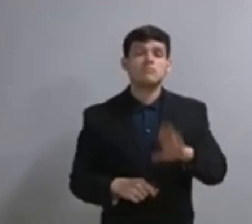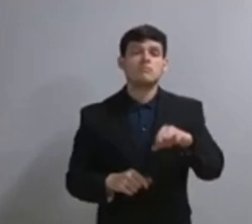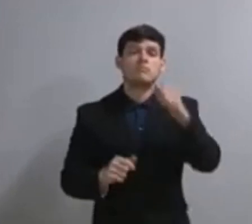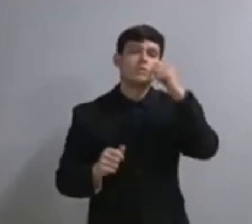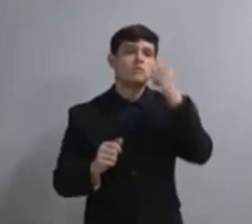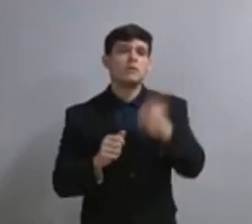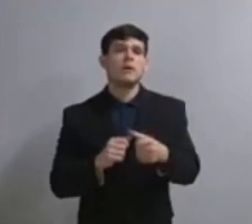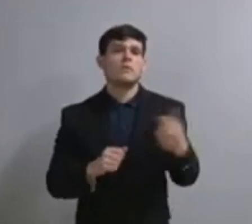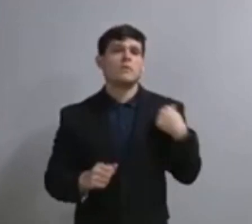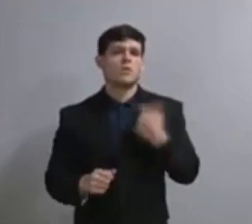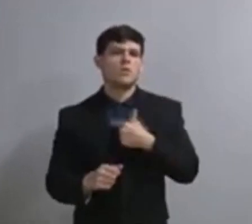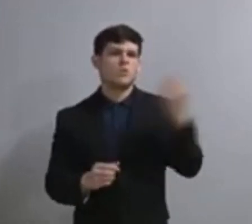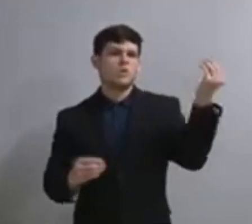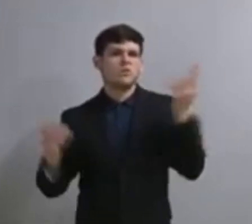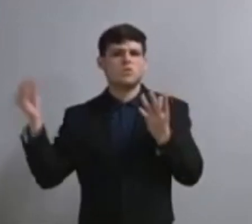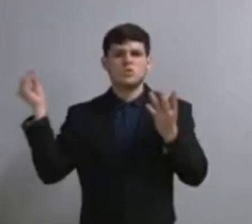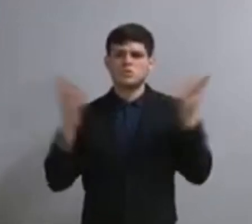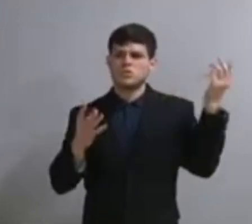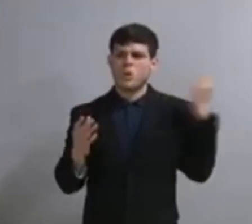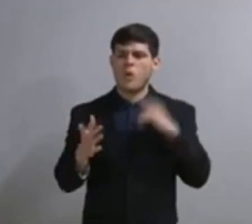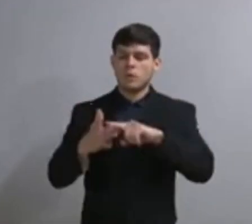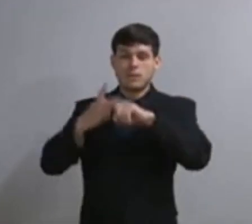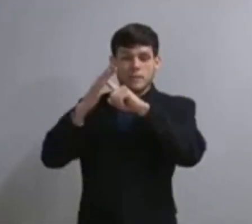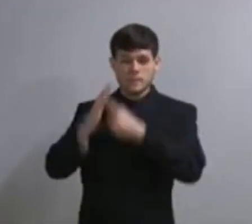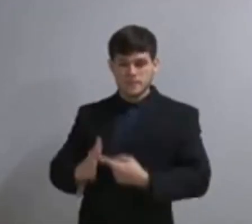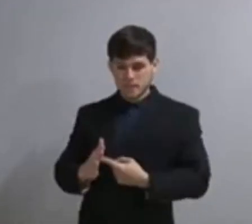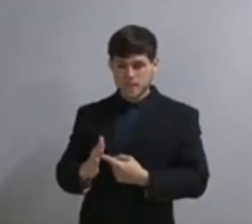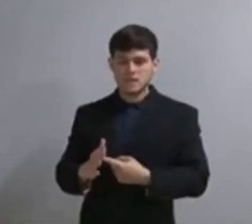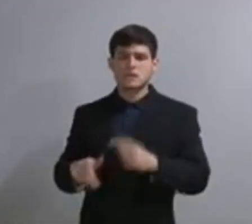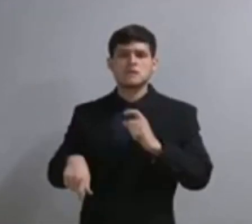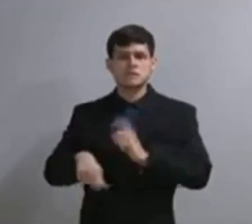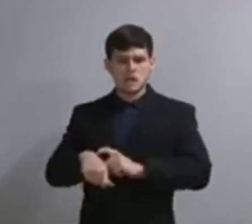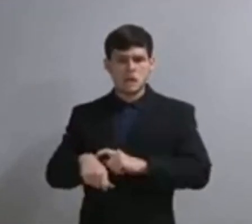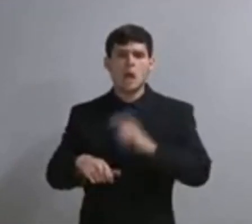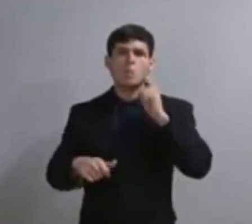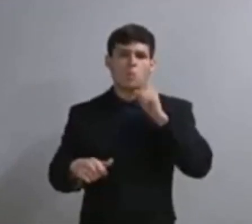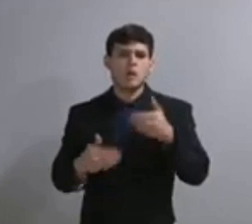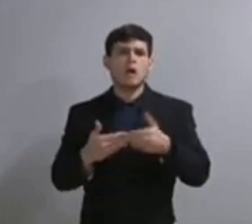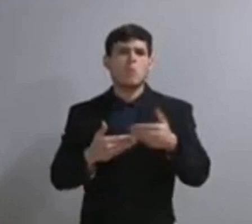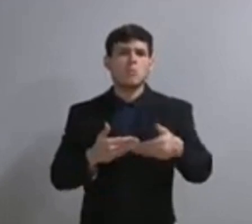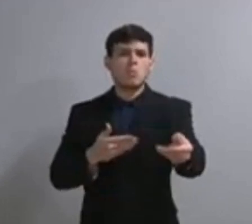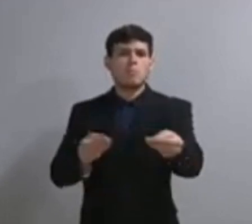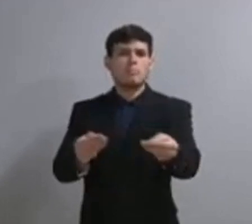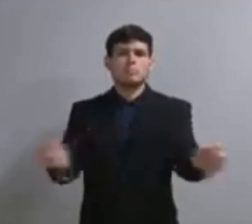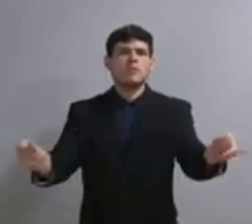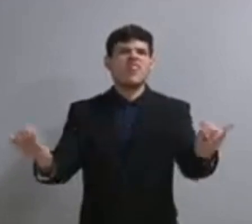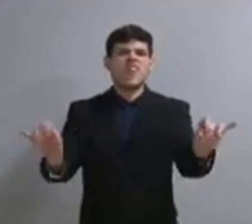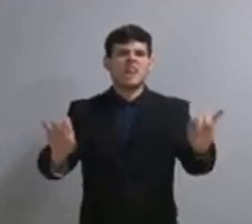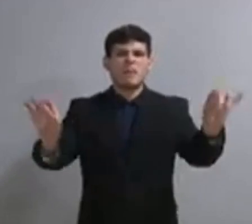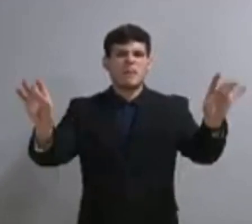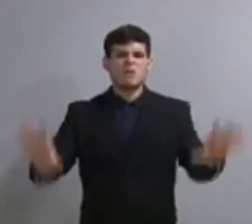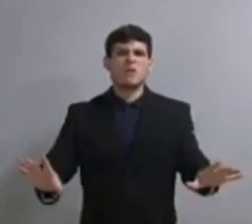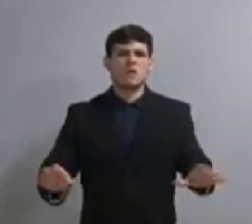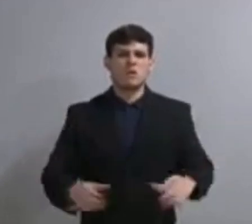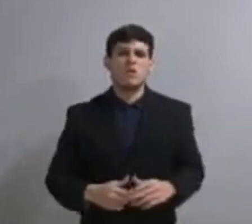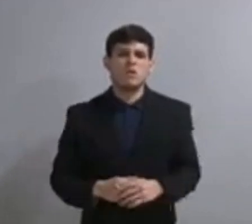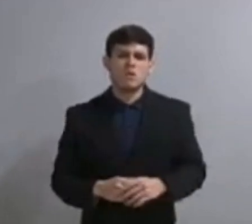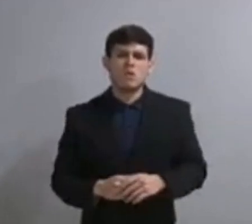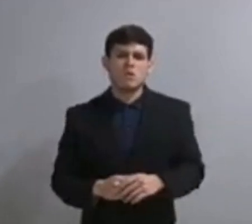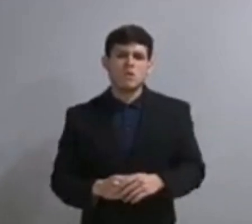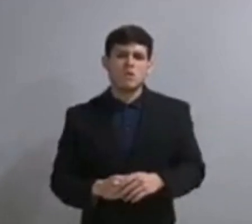Remember when we were told in the beginning that with time it was all going to disappear like a miracle?